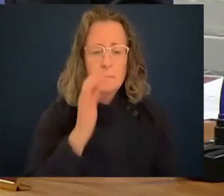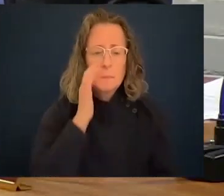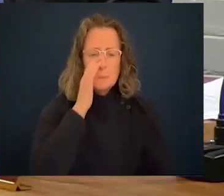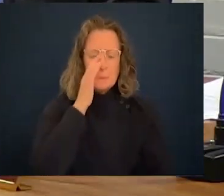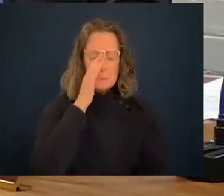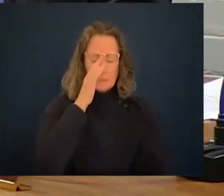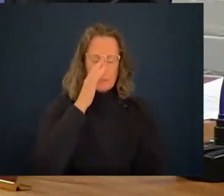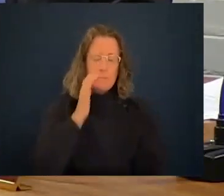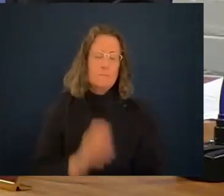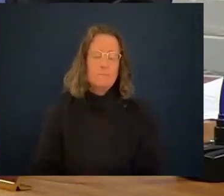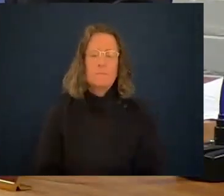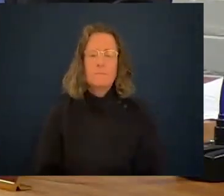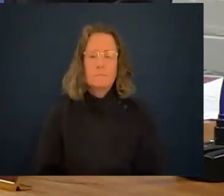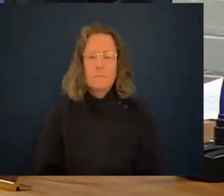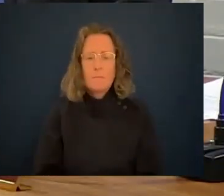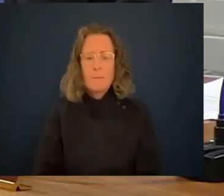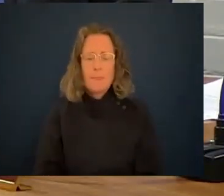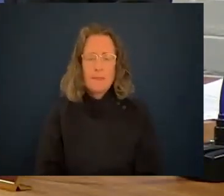uh